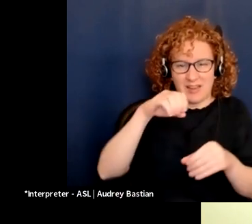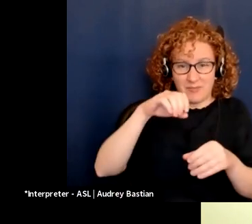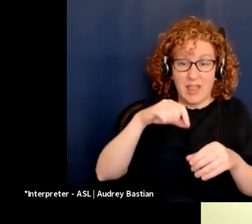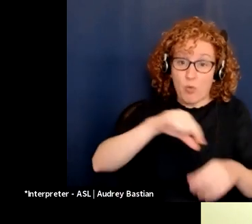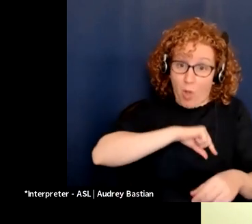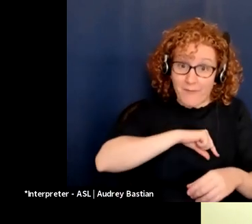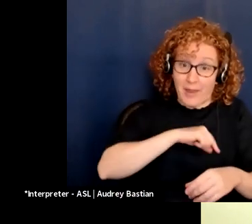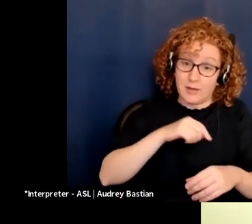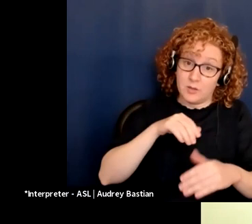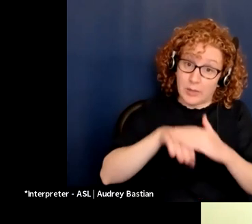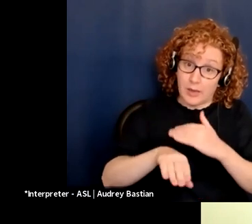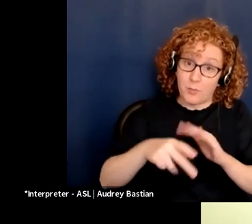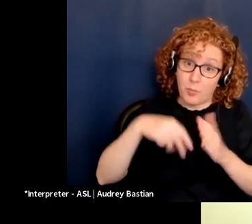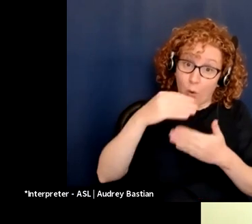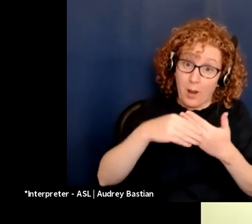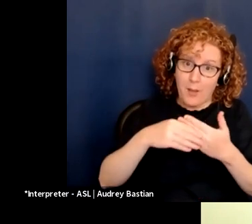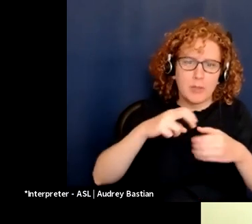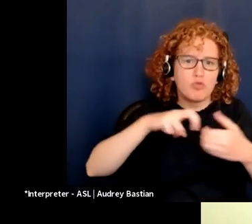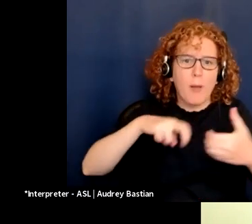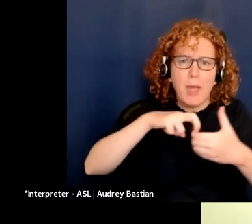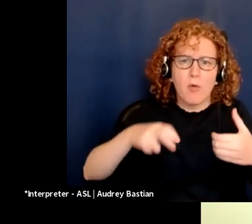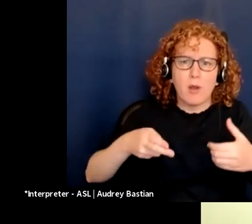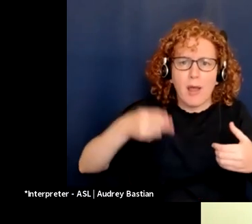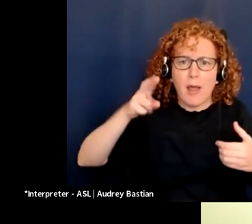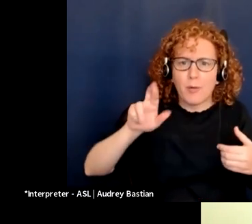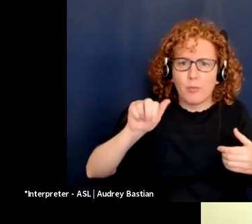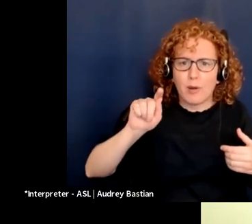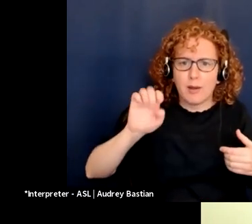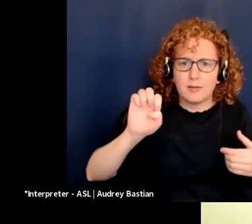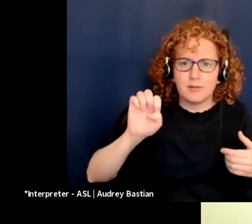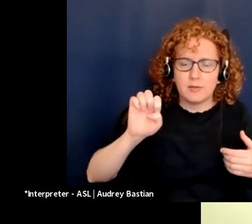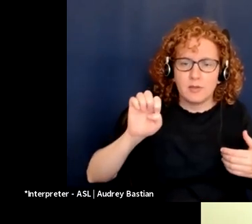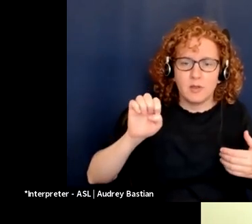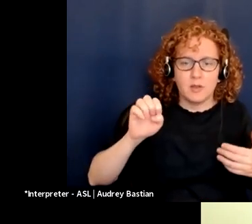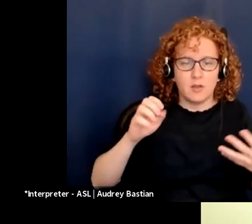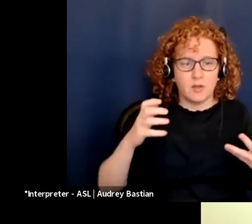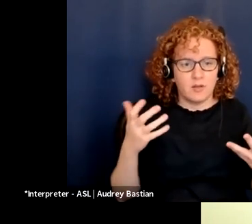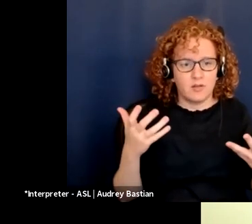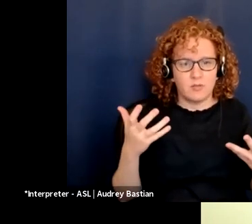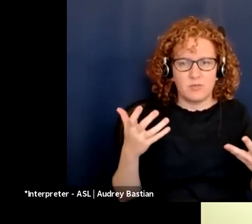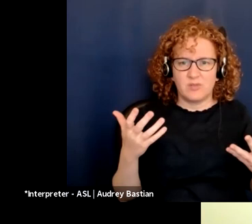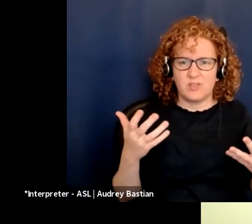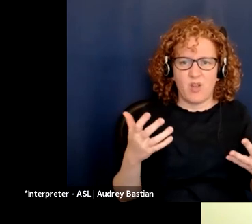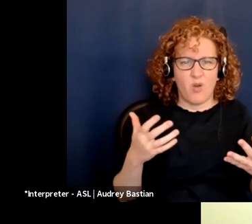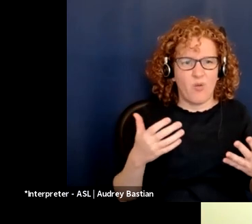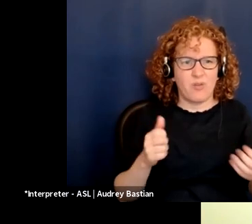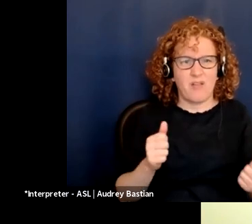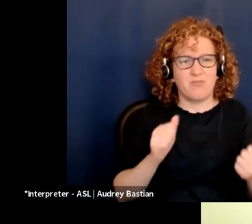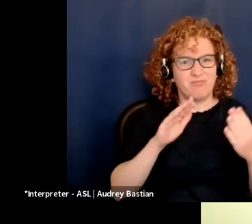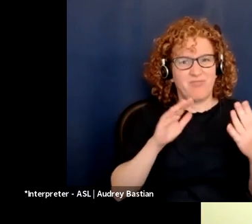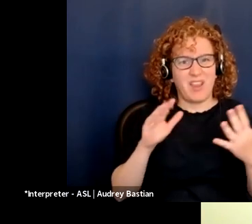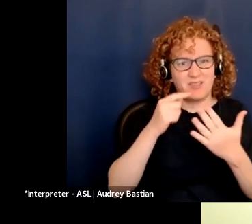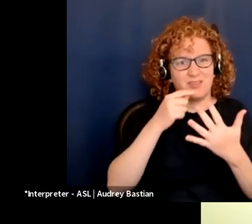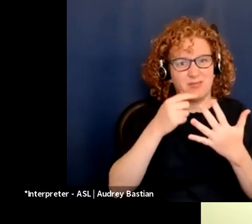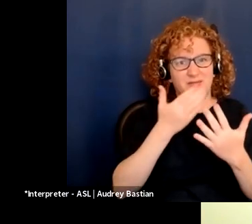still drop out at high rates. Probably because of the incredible amount of ableism they face